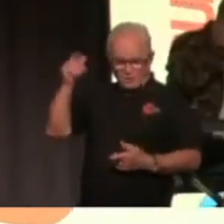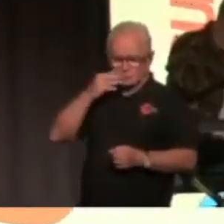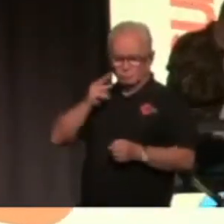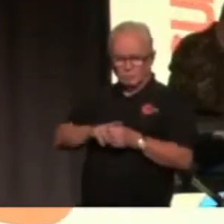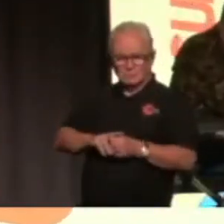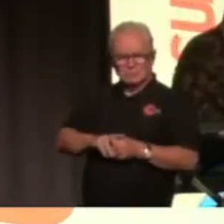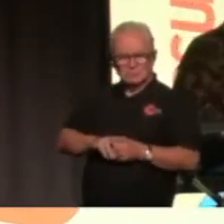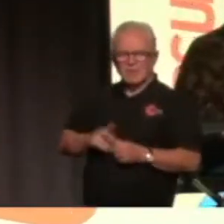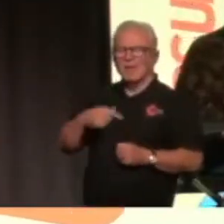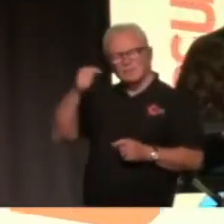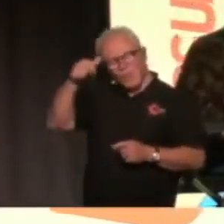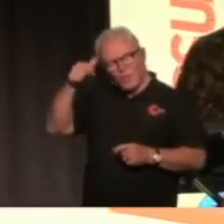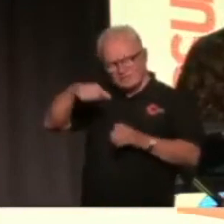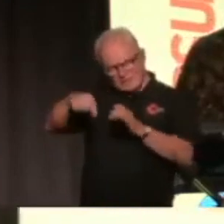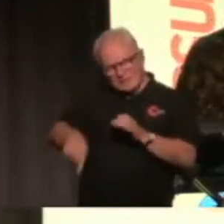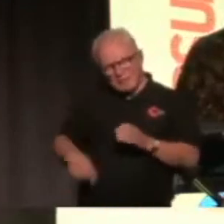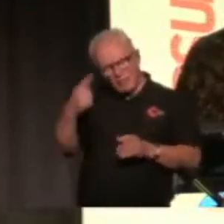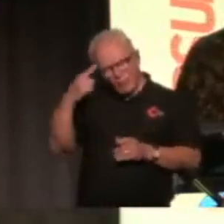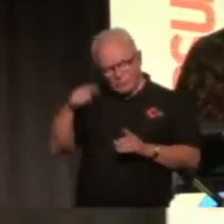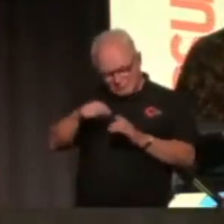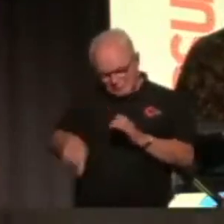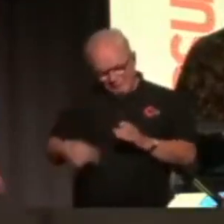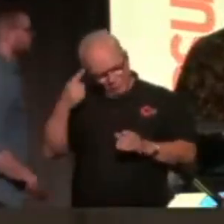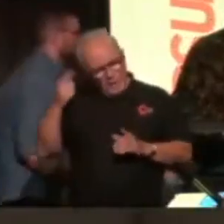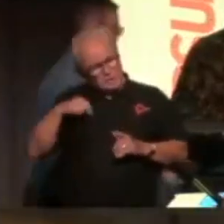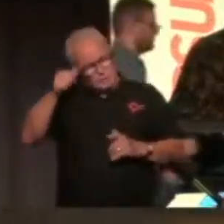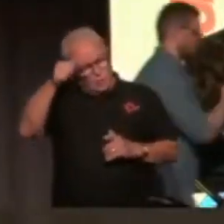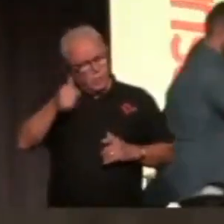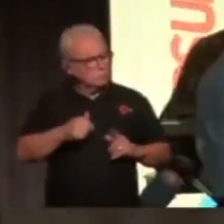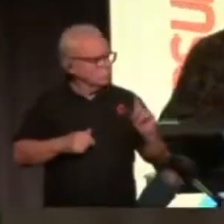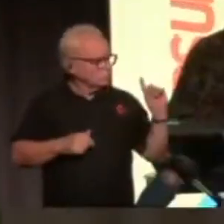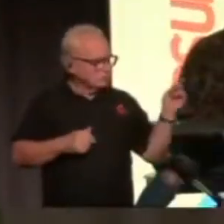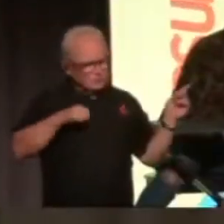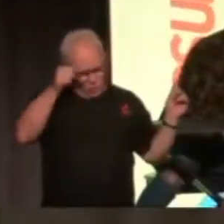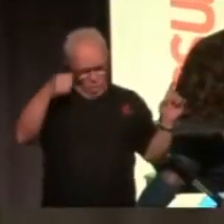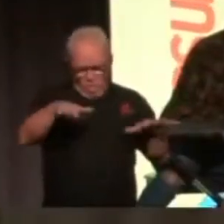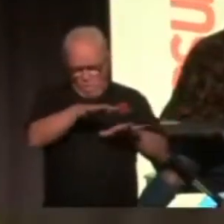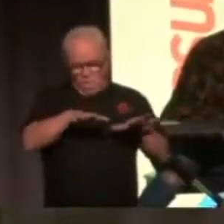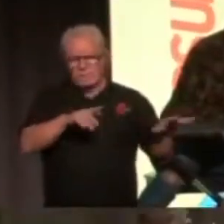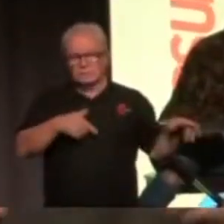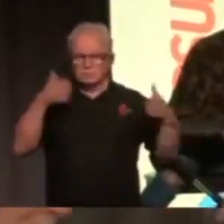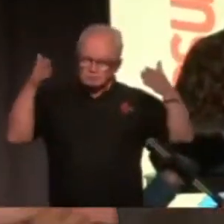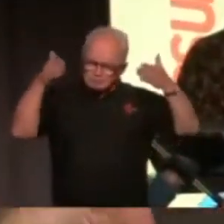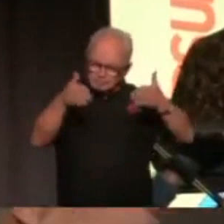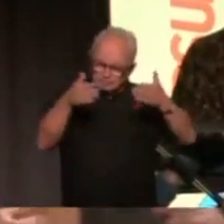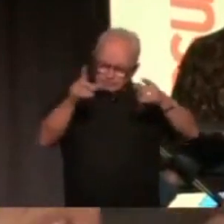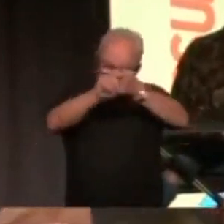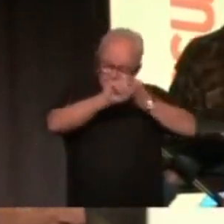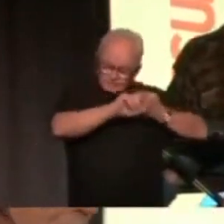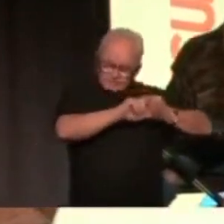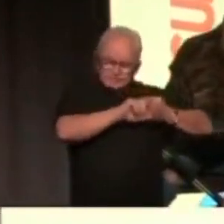Okay, that's a bit deep. Okay, and these guys are coming on, but tune in. Tune